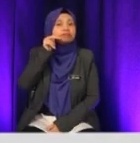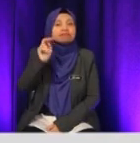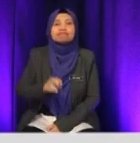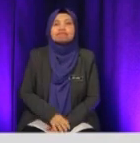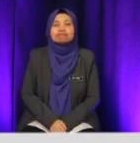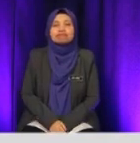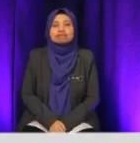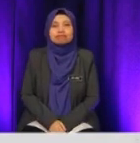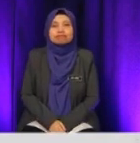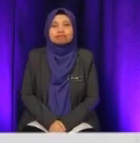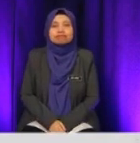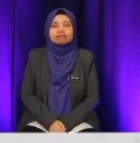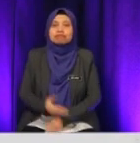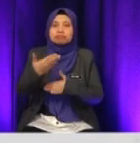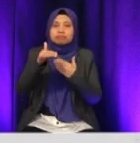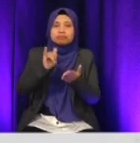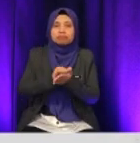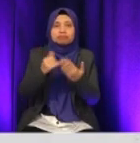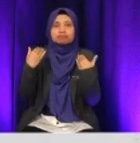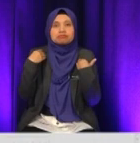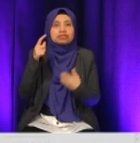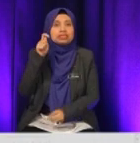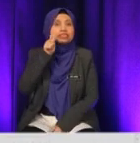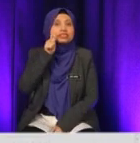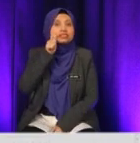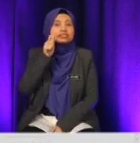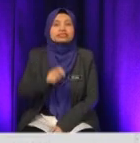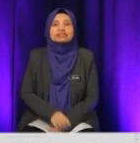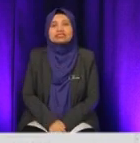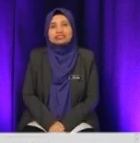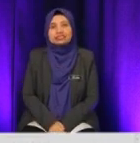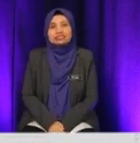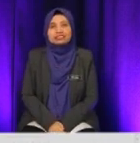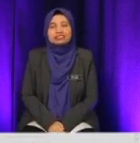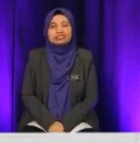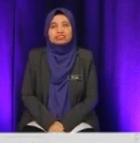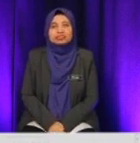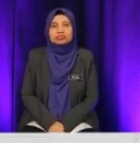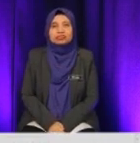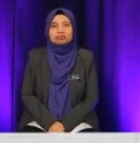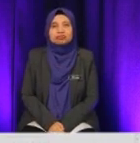Hi, Han. Okay, next to Anne, we have Tasneem Ashika. Hello, Tasneem. Hi, Tasneem.